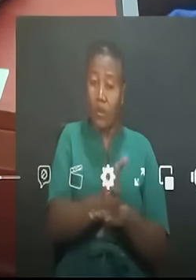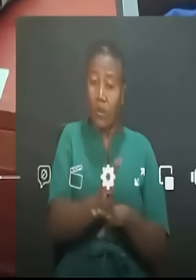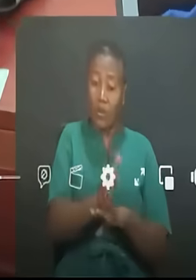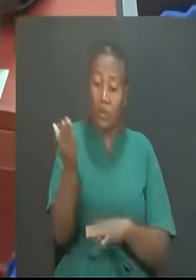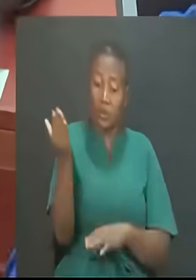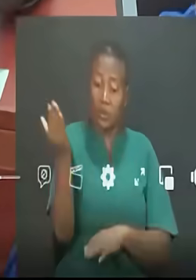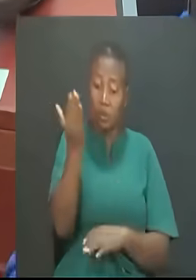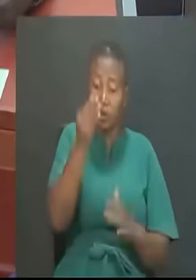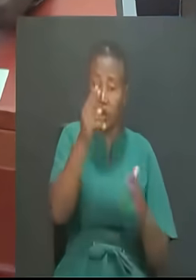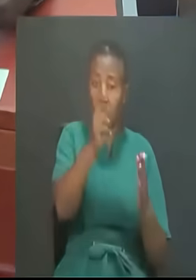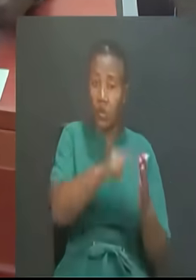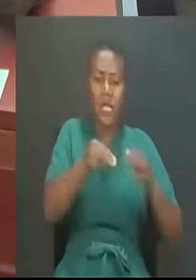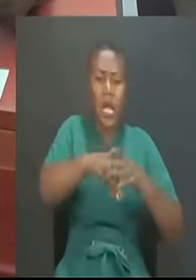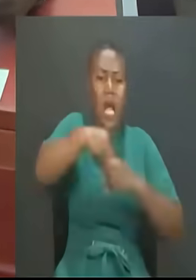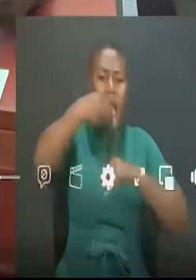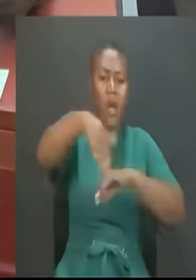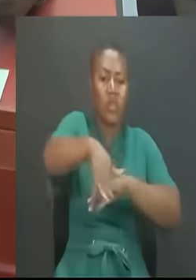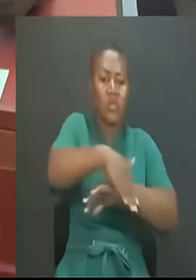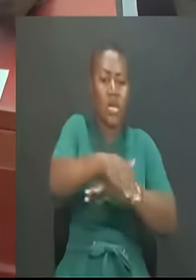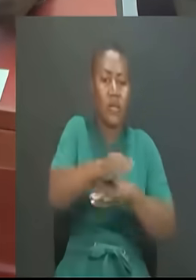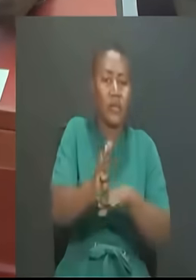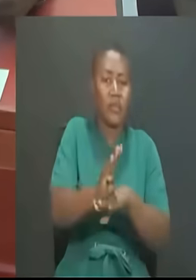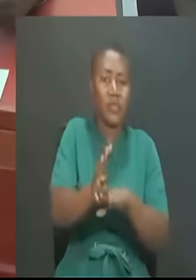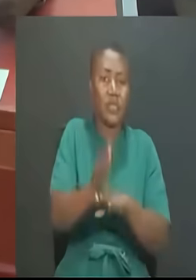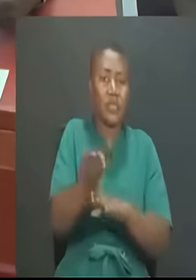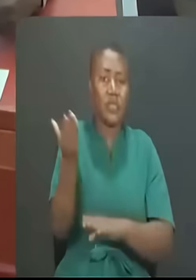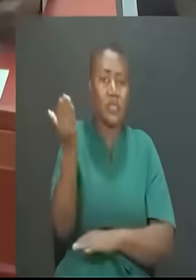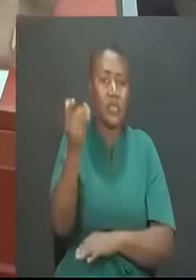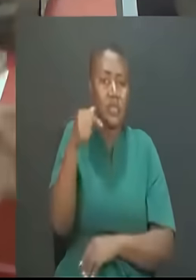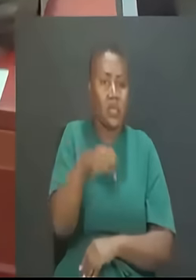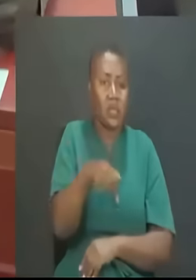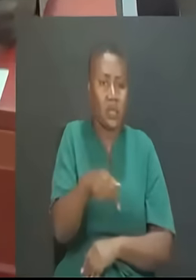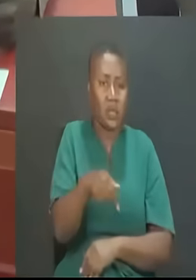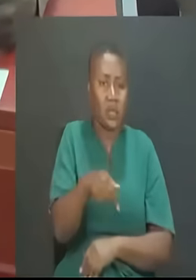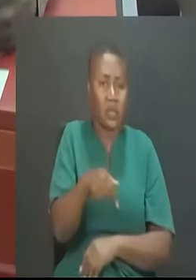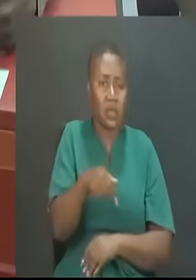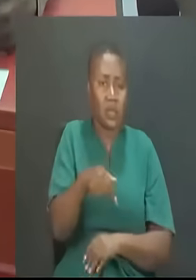matters arising out of the business committee responds.